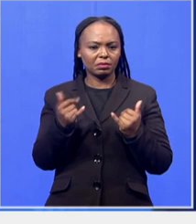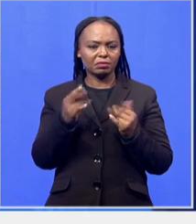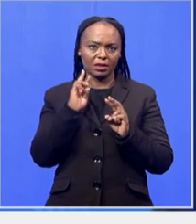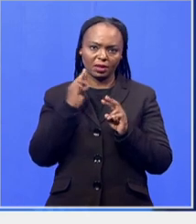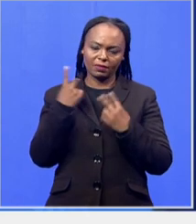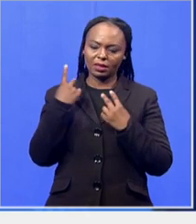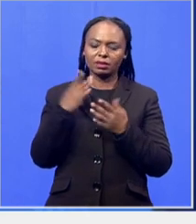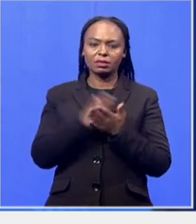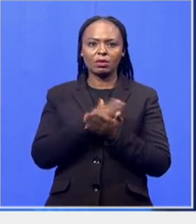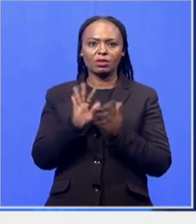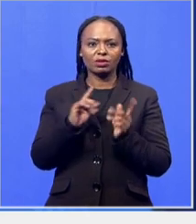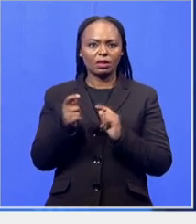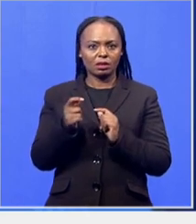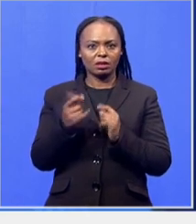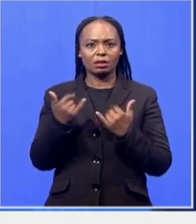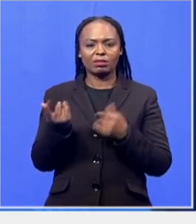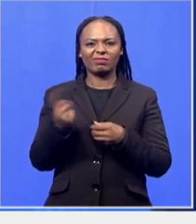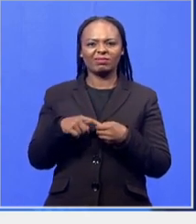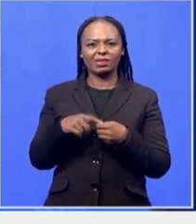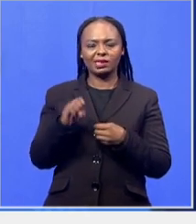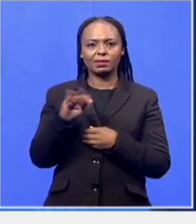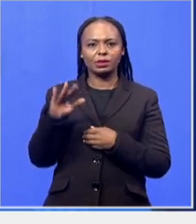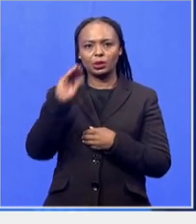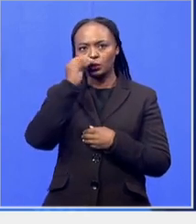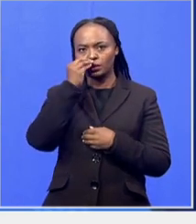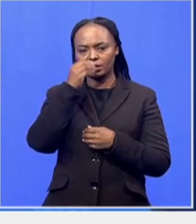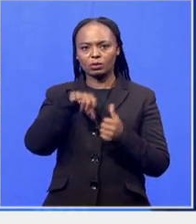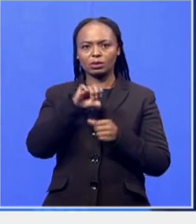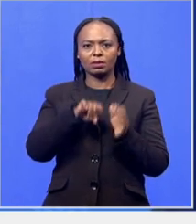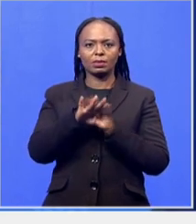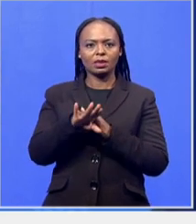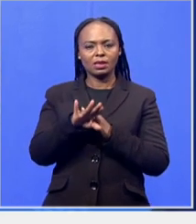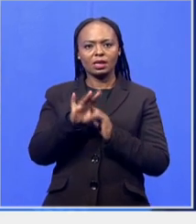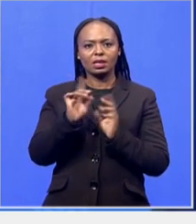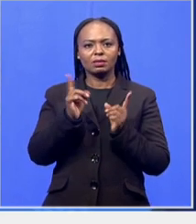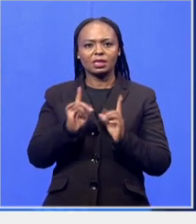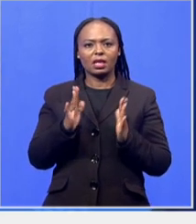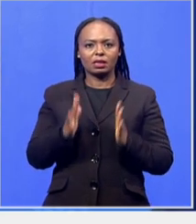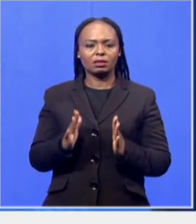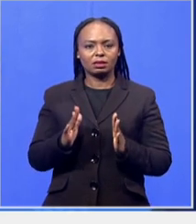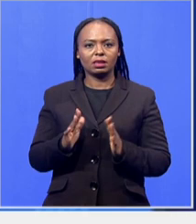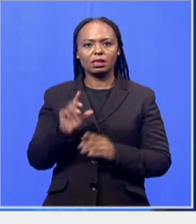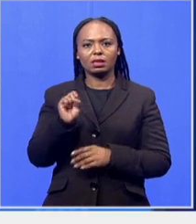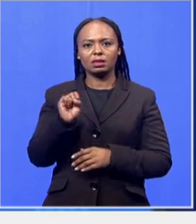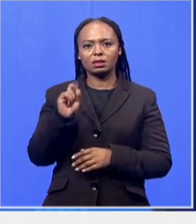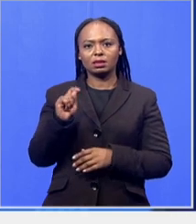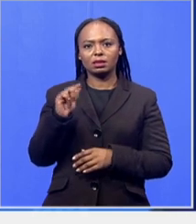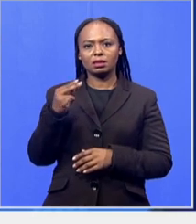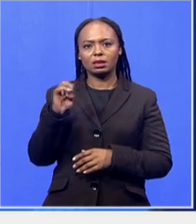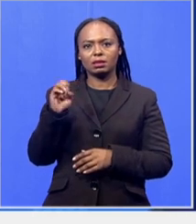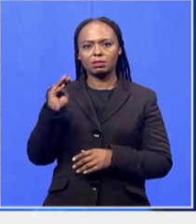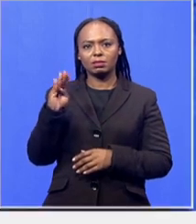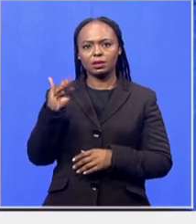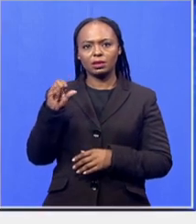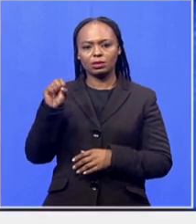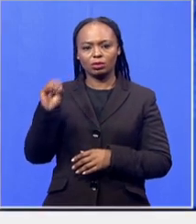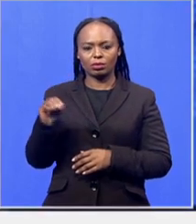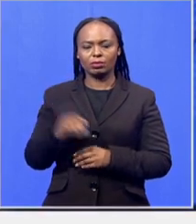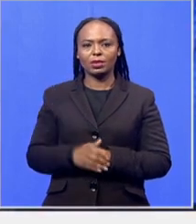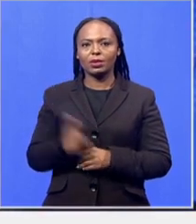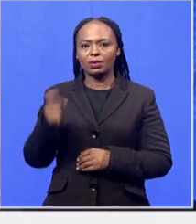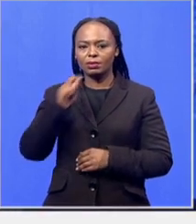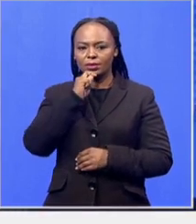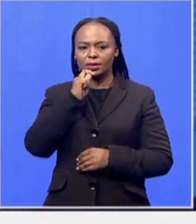changes, we are now joined by SABC News social media specialist, Sthembiso Sithole. Sithole, Jobe, Laikaya. Sthembiso, good morning to you.